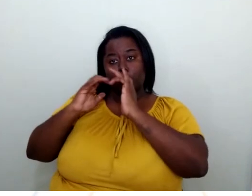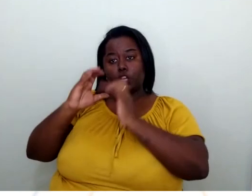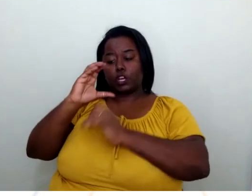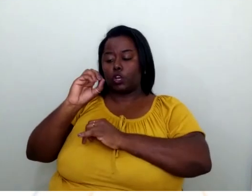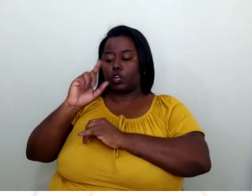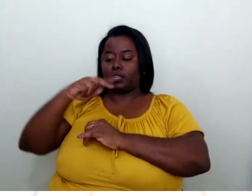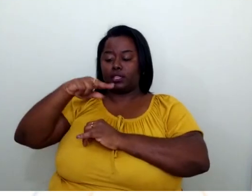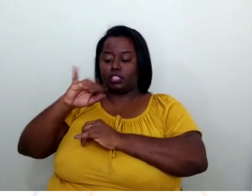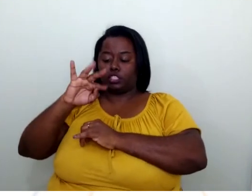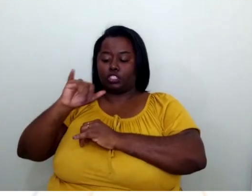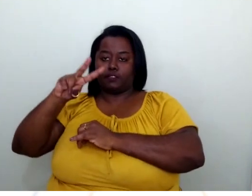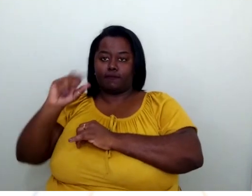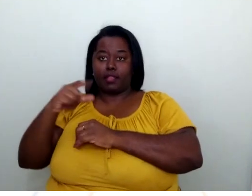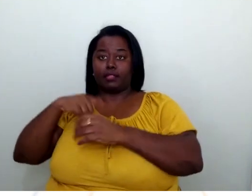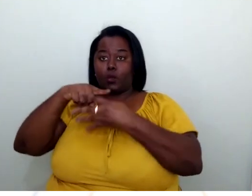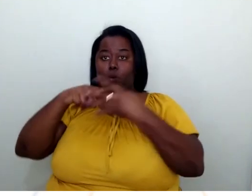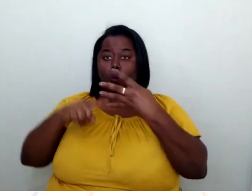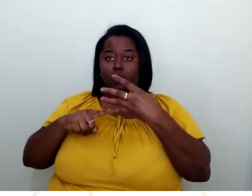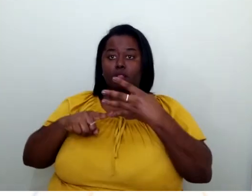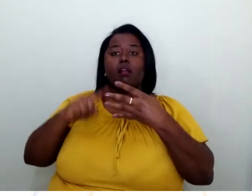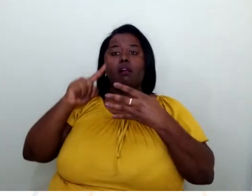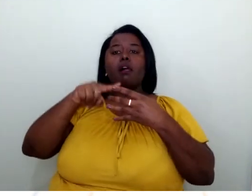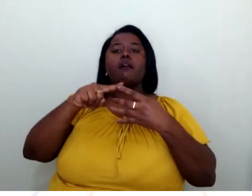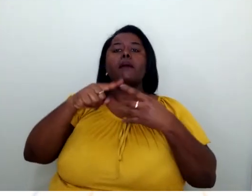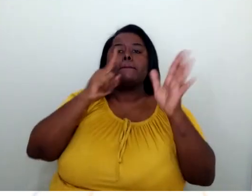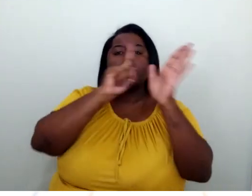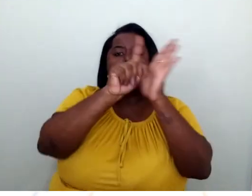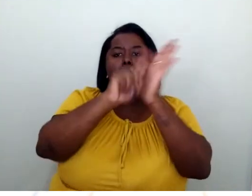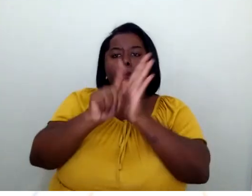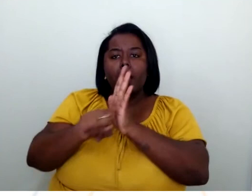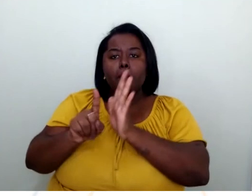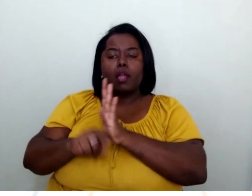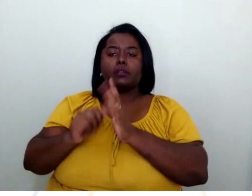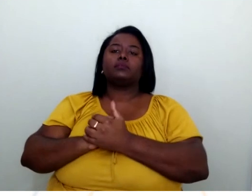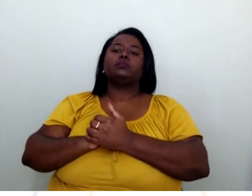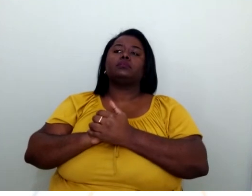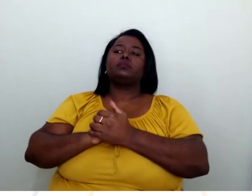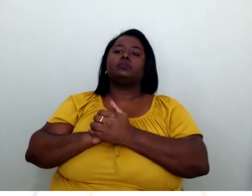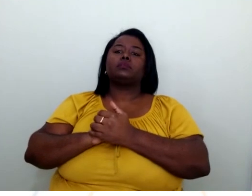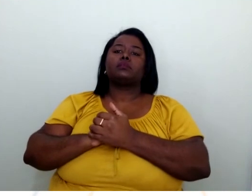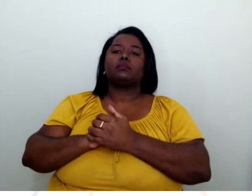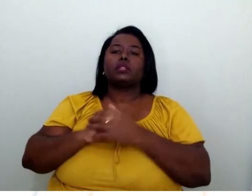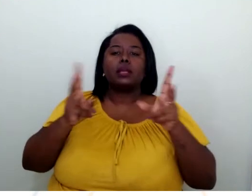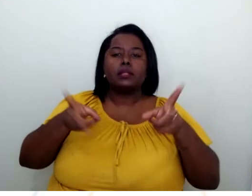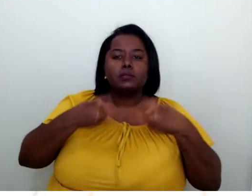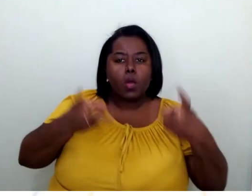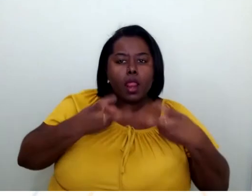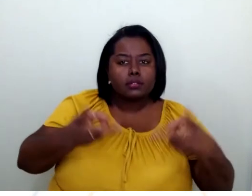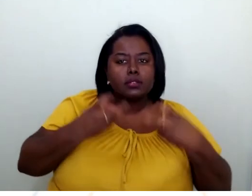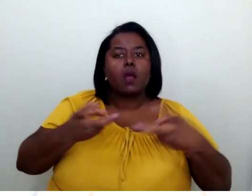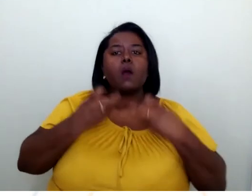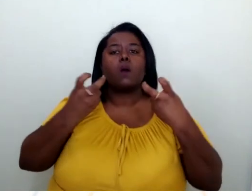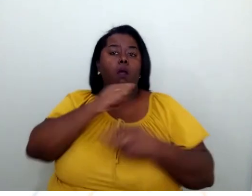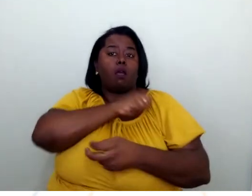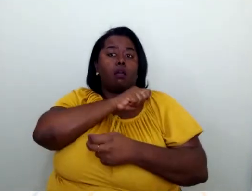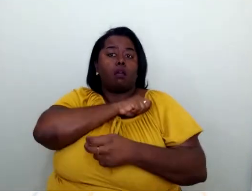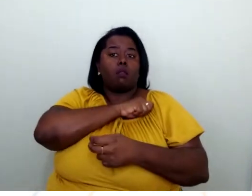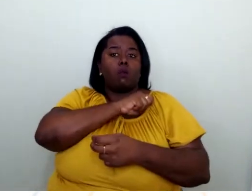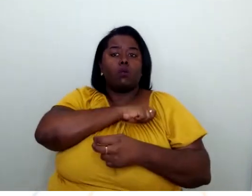The instructor, the teacher has to create 3 pieces of work, sort of low, medium, and high quality, and it calibrates